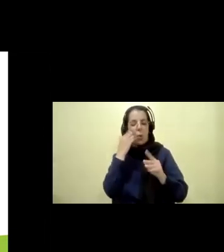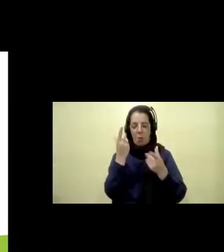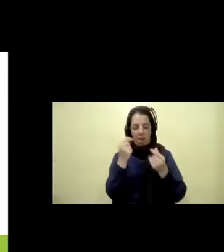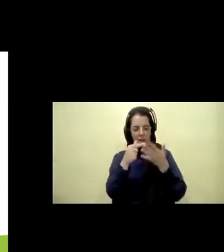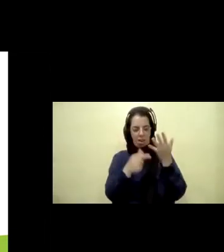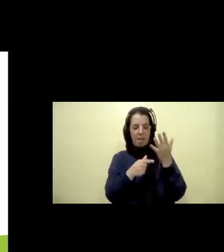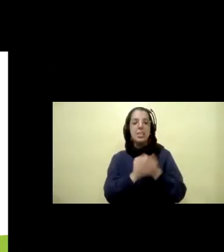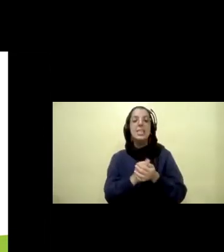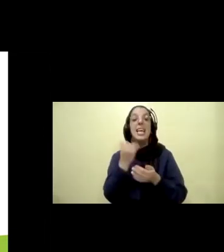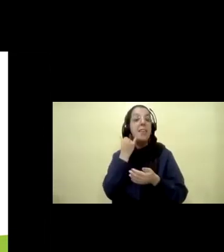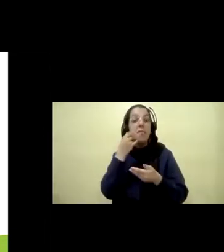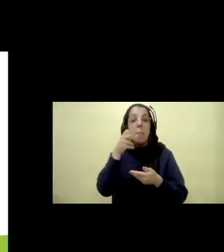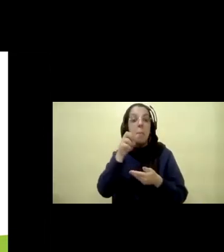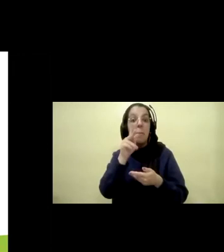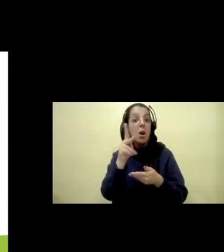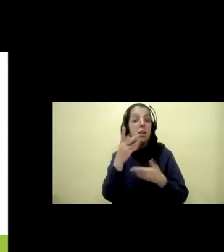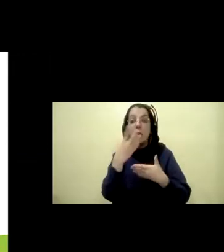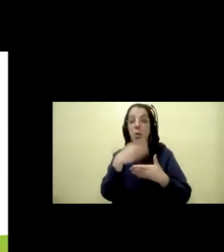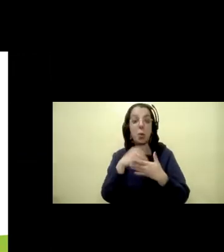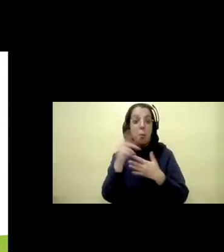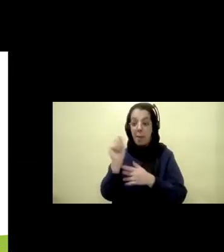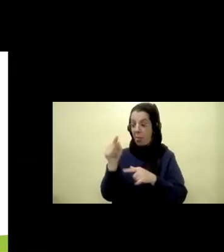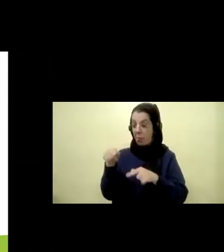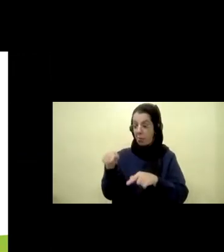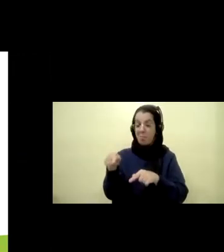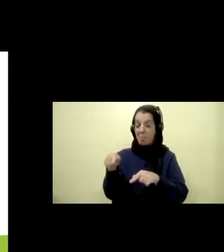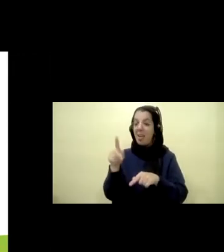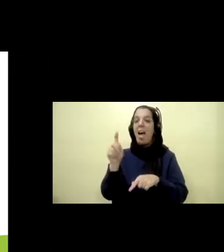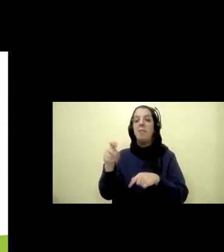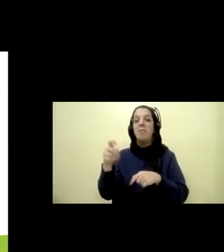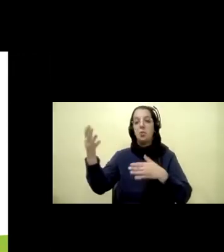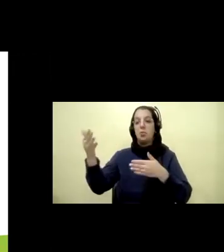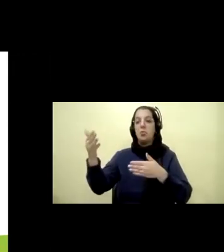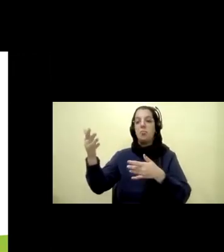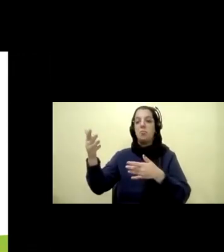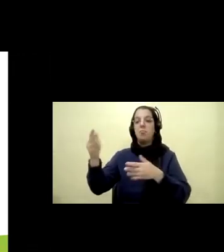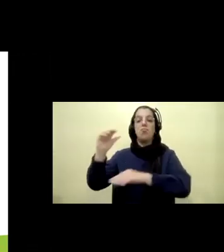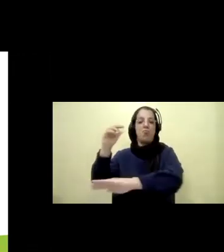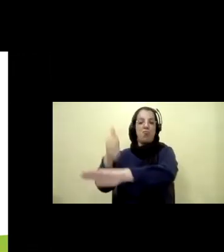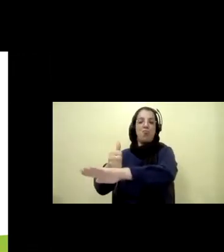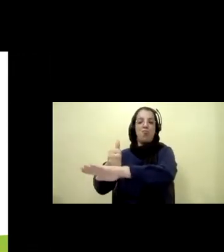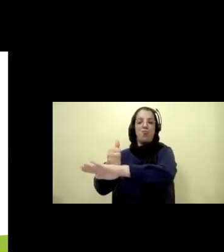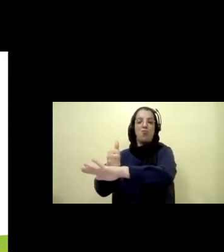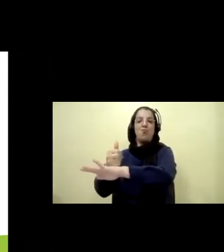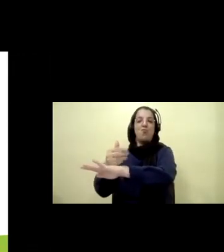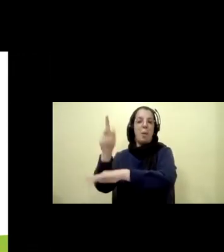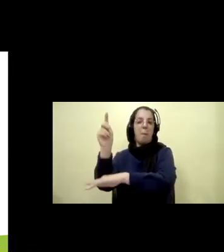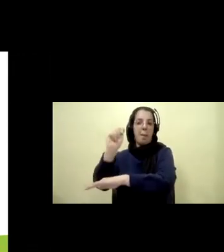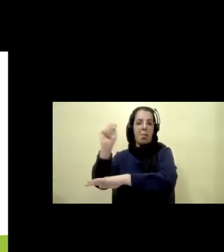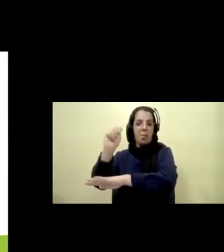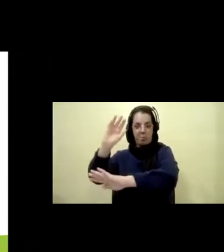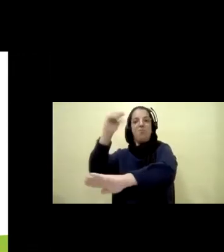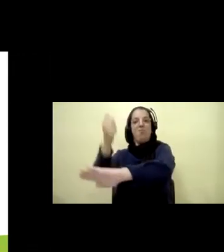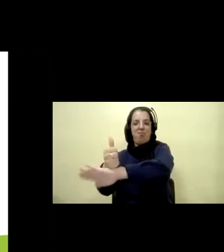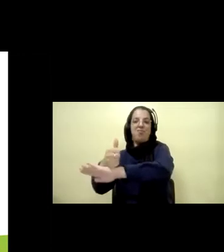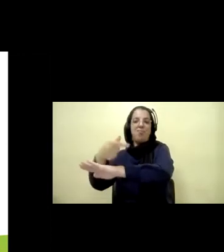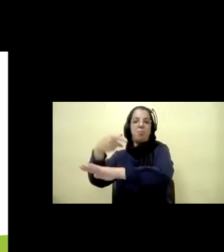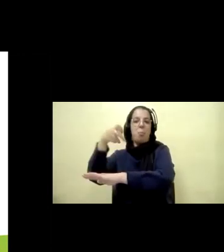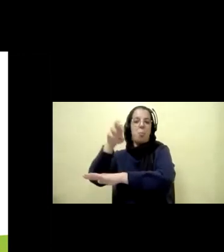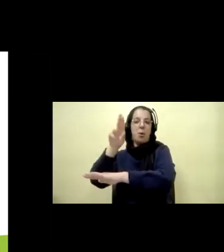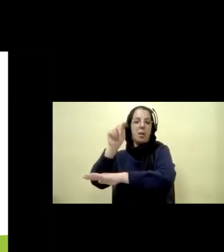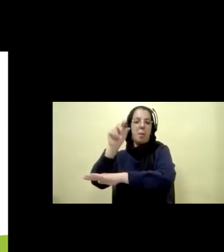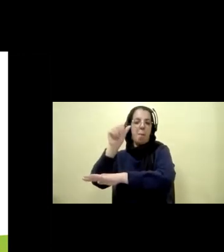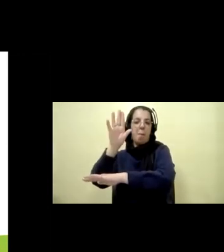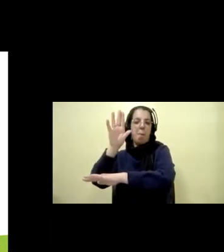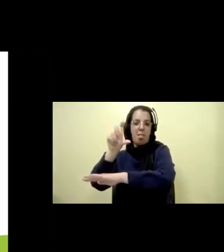have a bathroom, you will need to bring in portable bathrooms on site that are accessible.